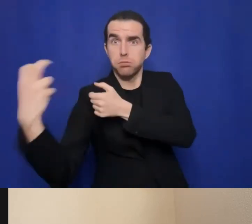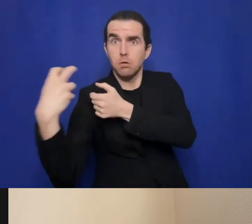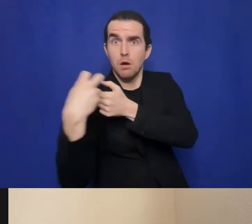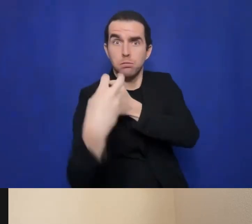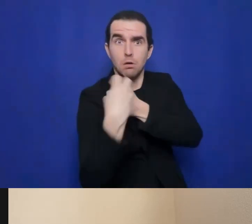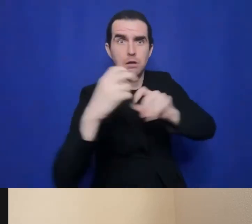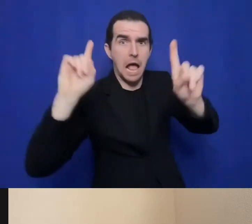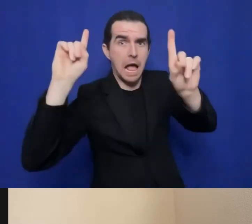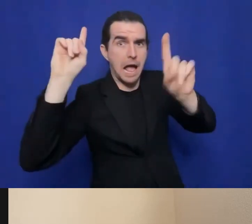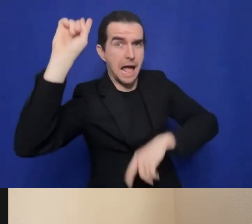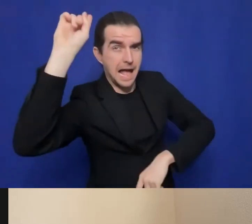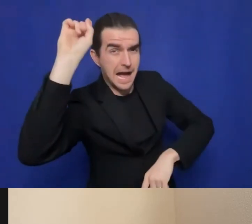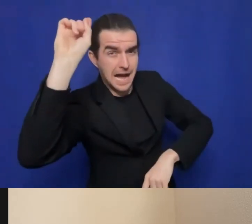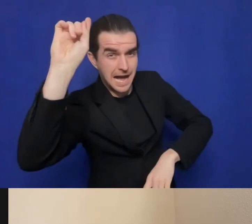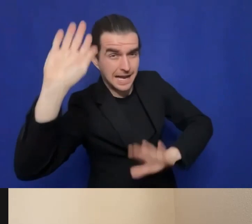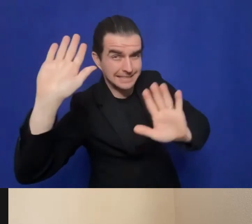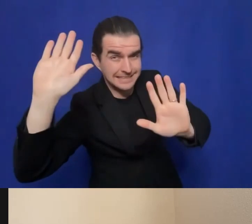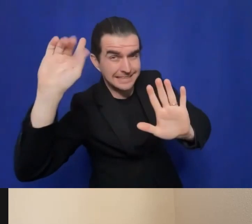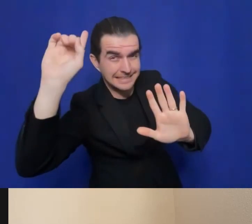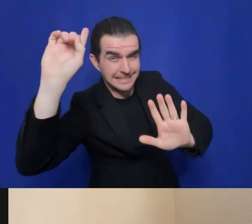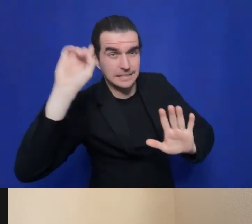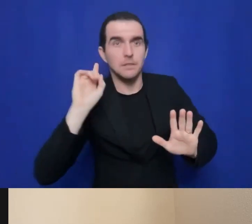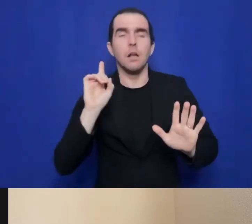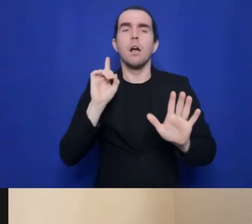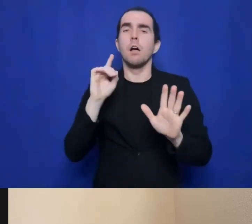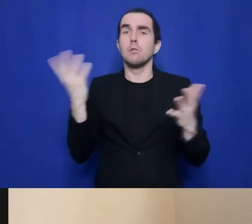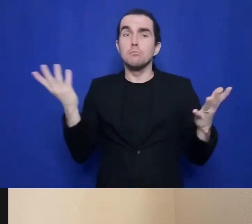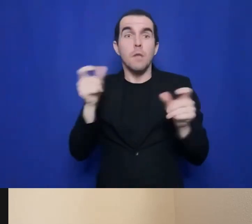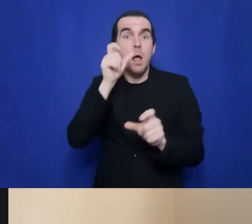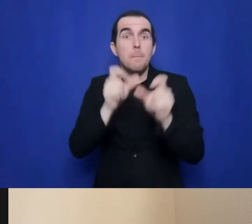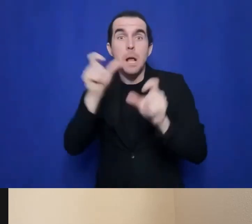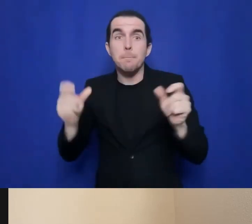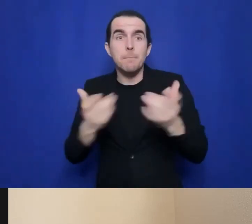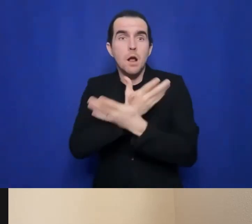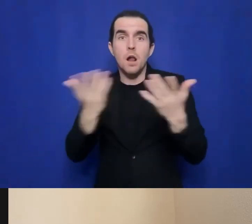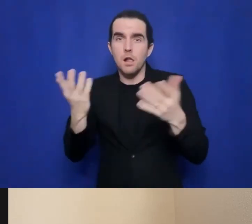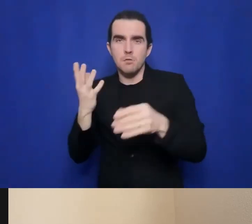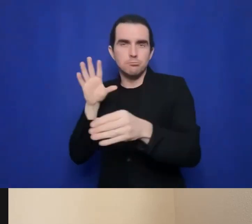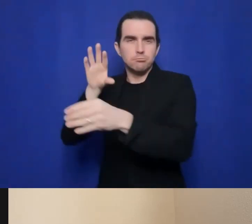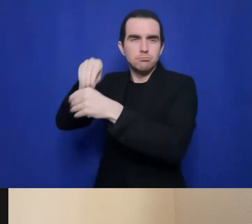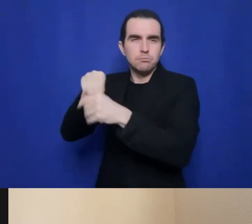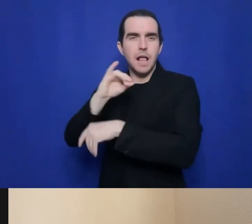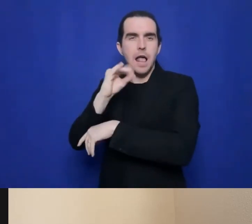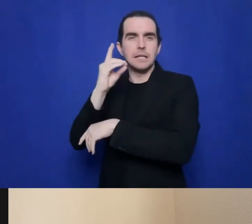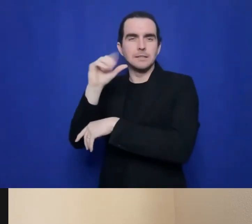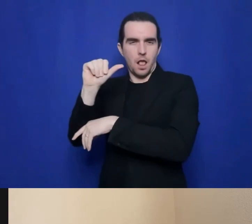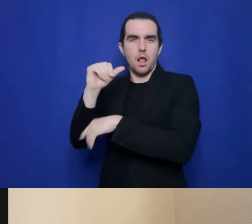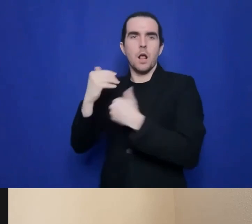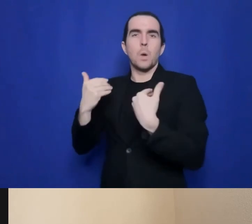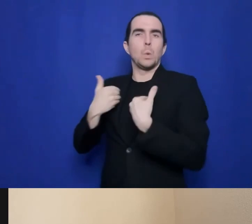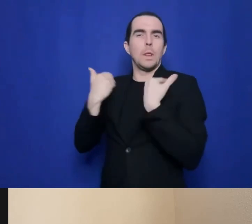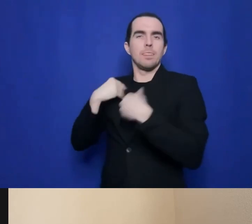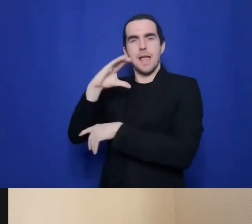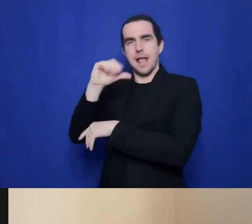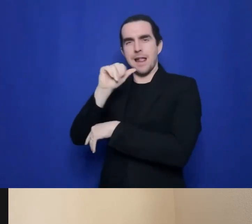huge group of young persons with disabilities, it would be great if you can write directly to Guller Coca, who is